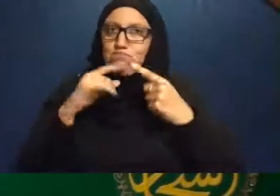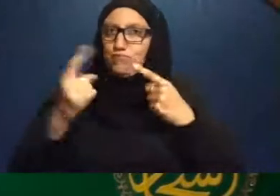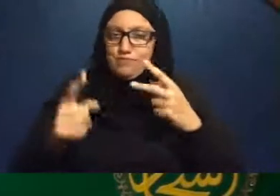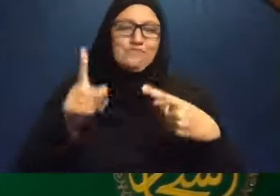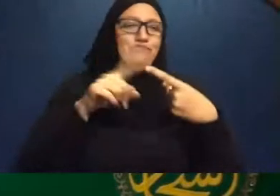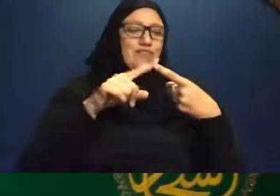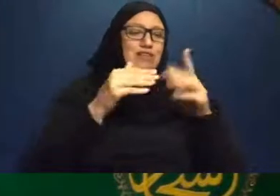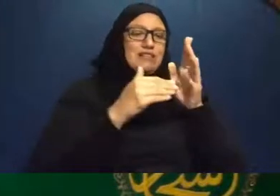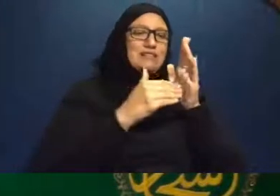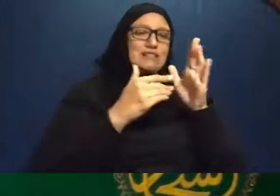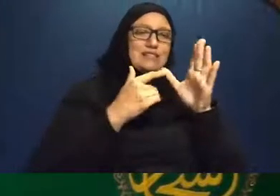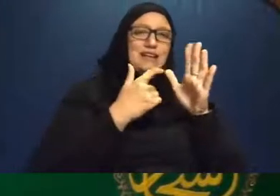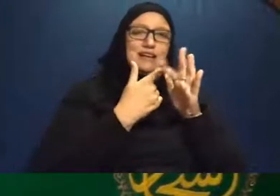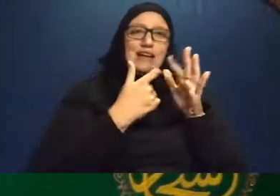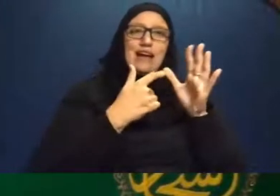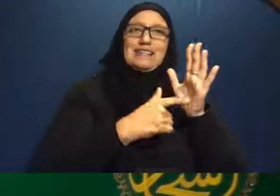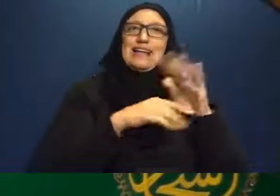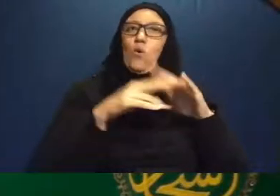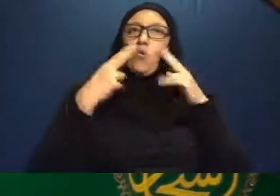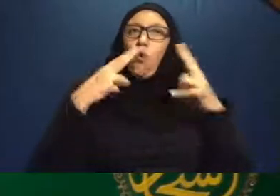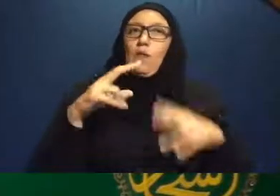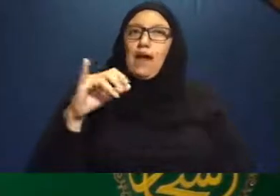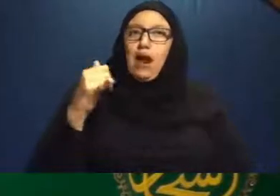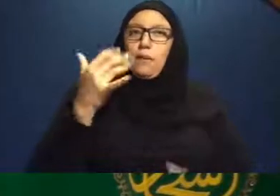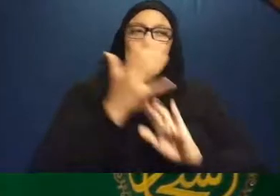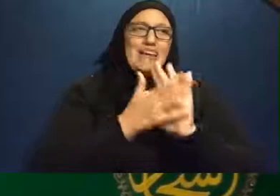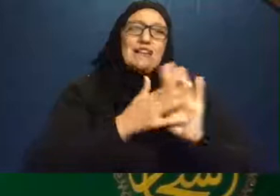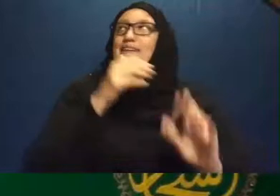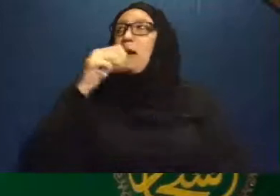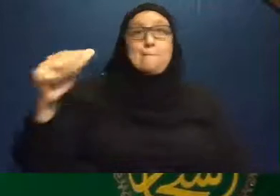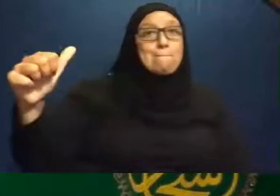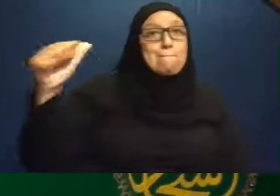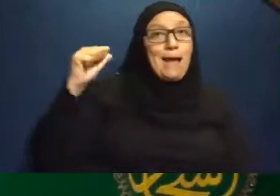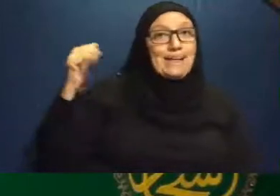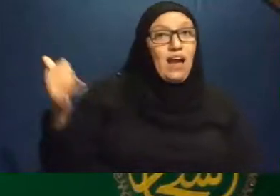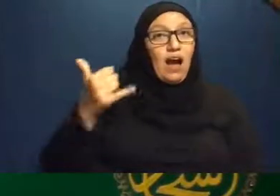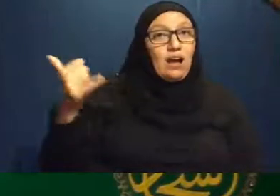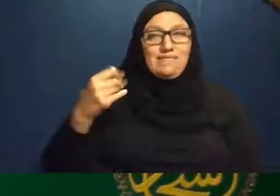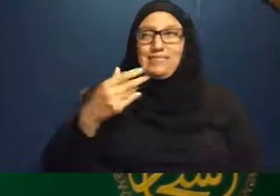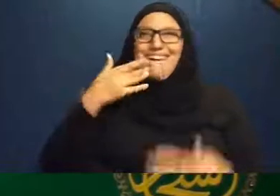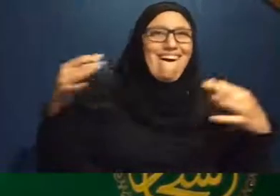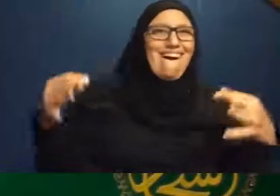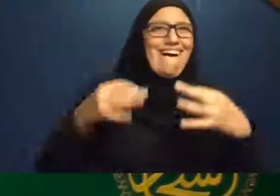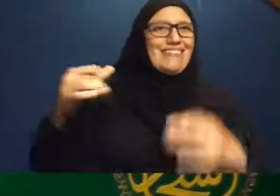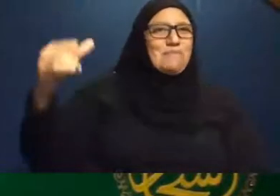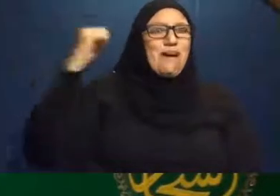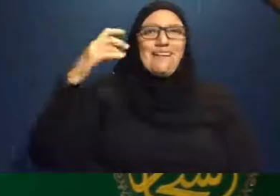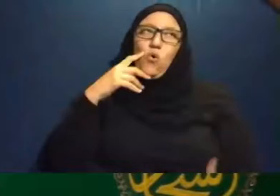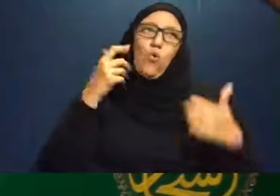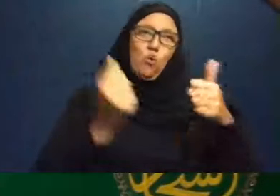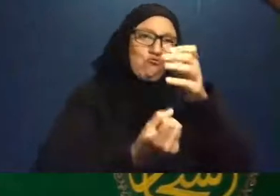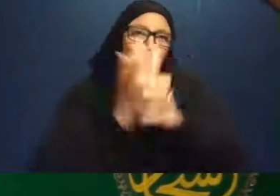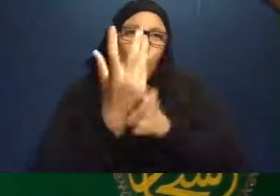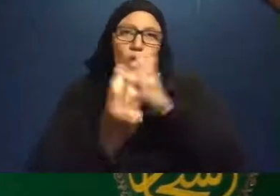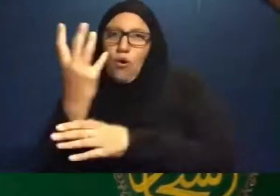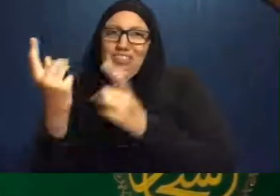religious meaning. Zakat literally is this: when you go to your backyard, inshallah you have sometimes you have a